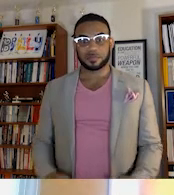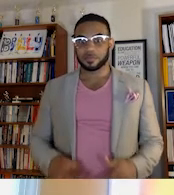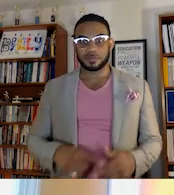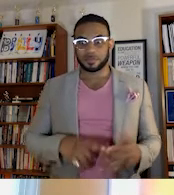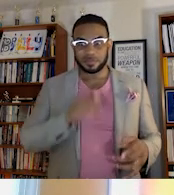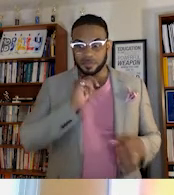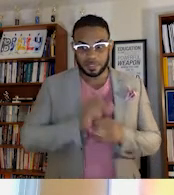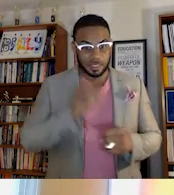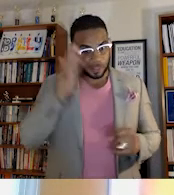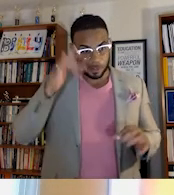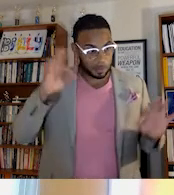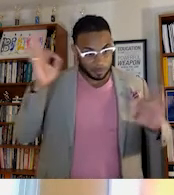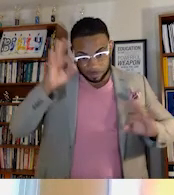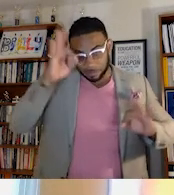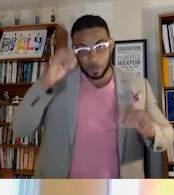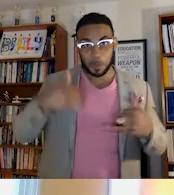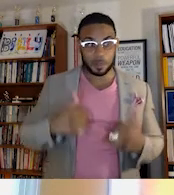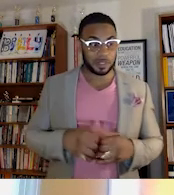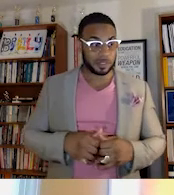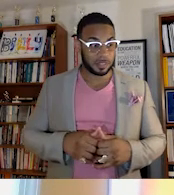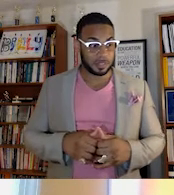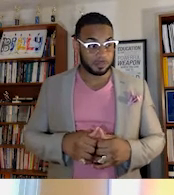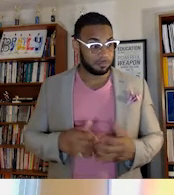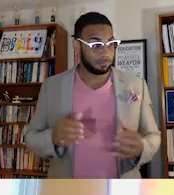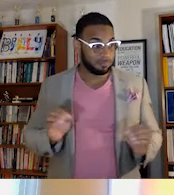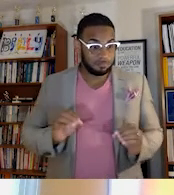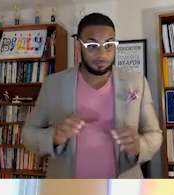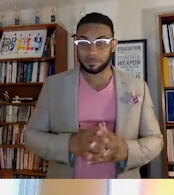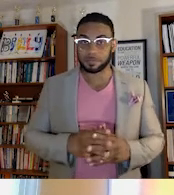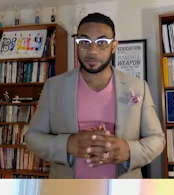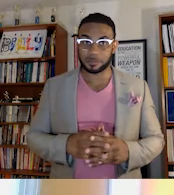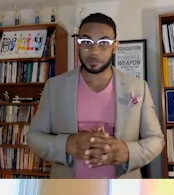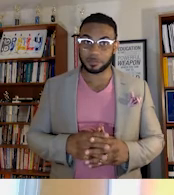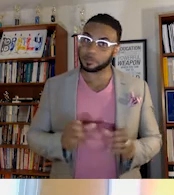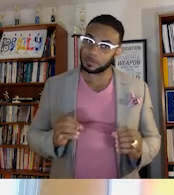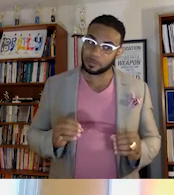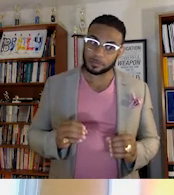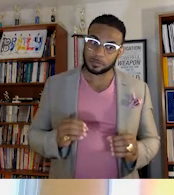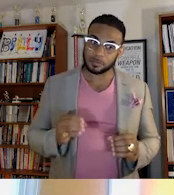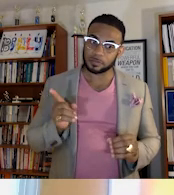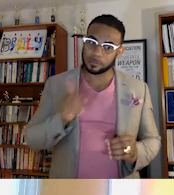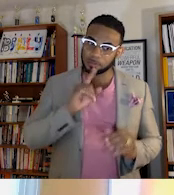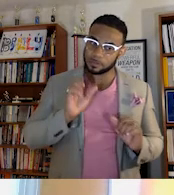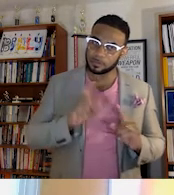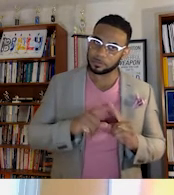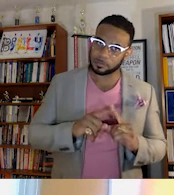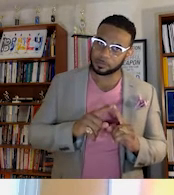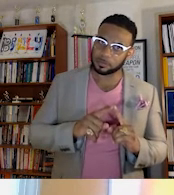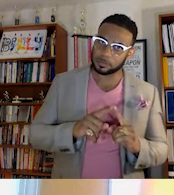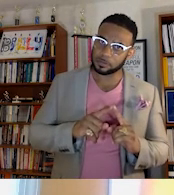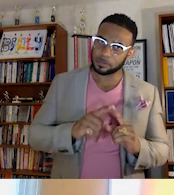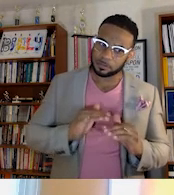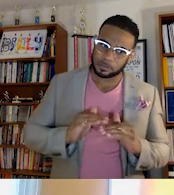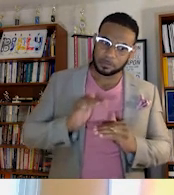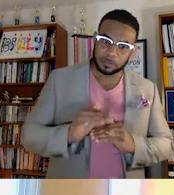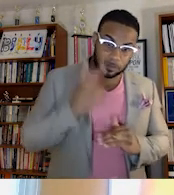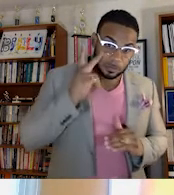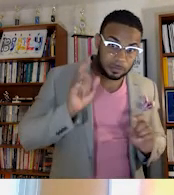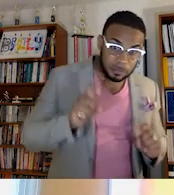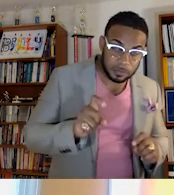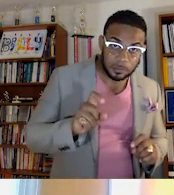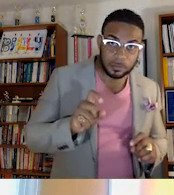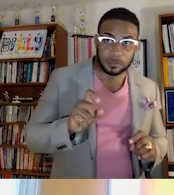Didn't know me from a can of paint at all. So him being able to step in, see the